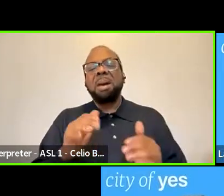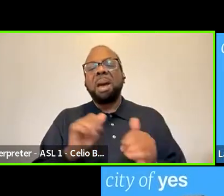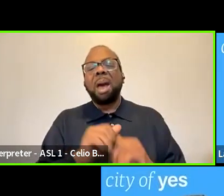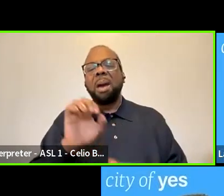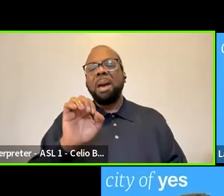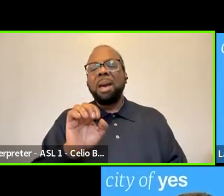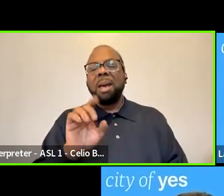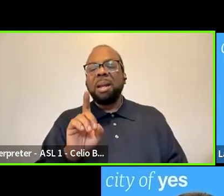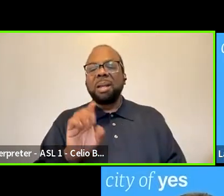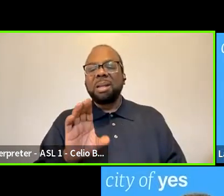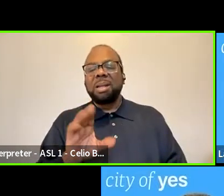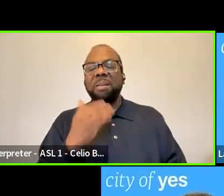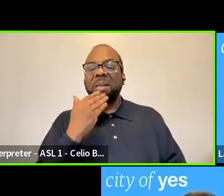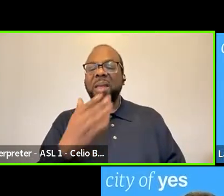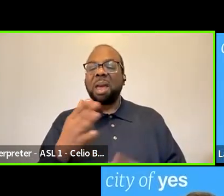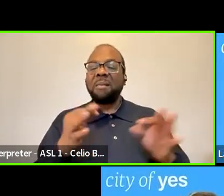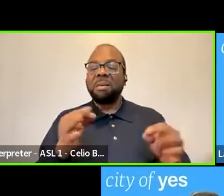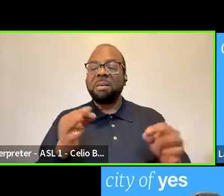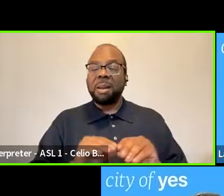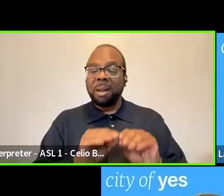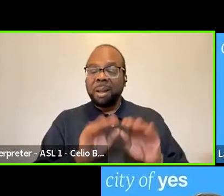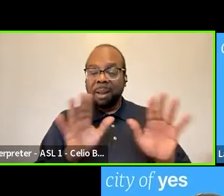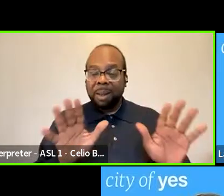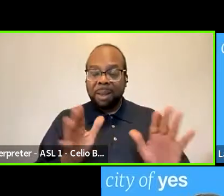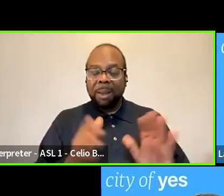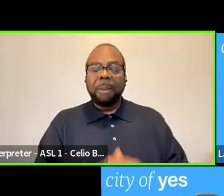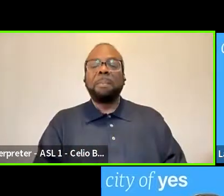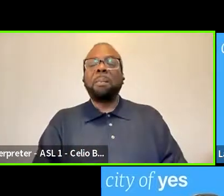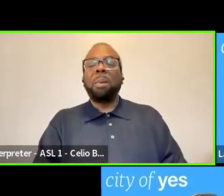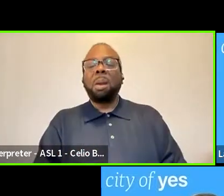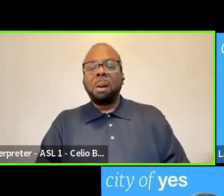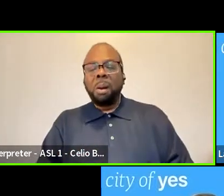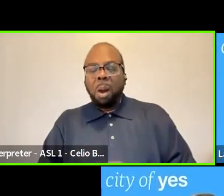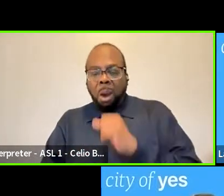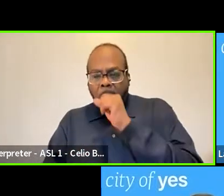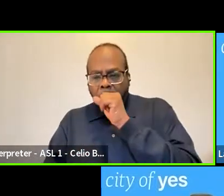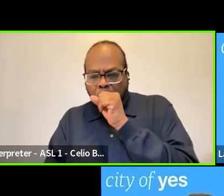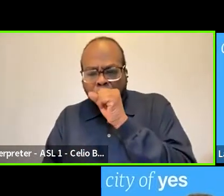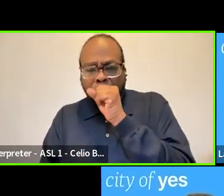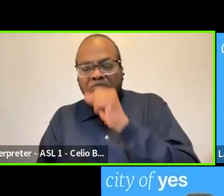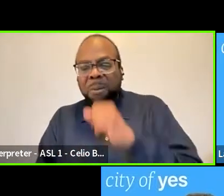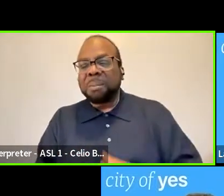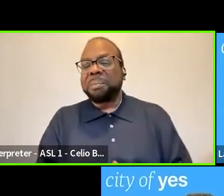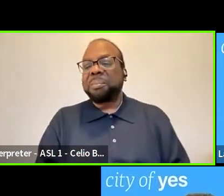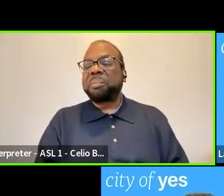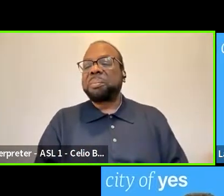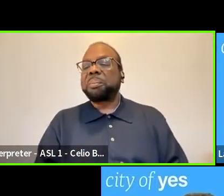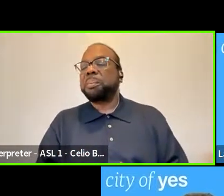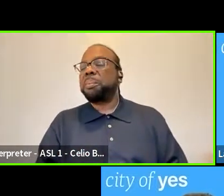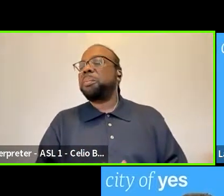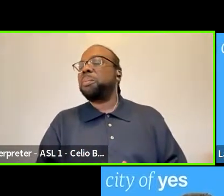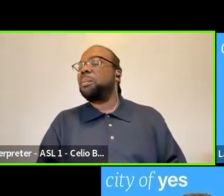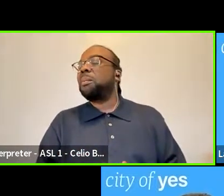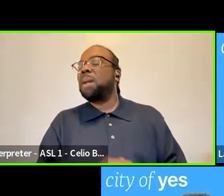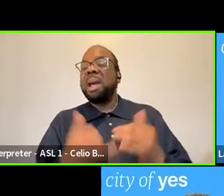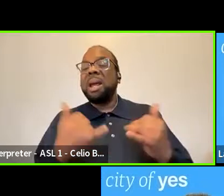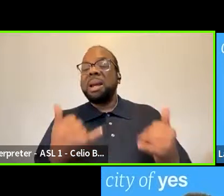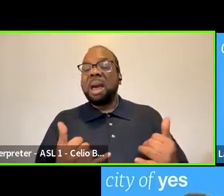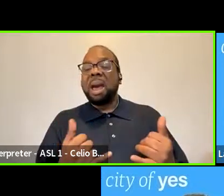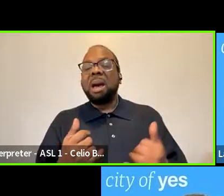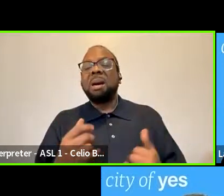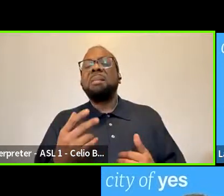Thank you for that clarification. I'm going to jump into some of the raised hands.